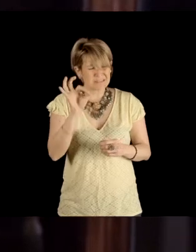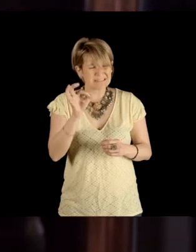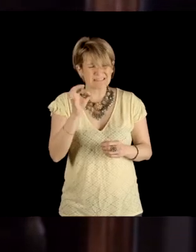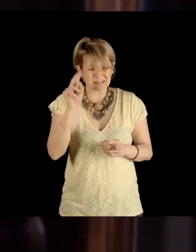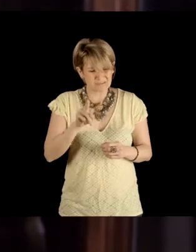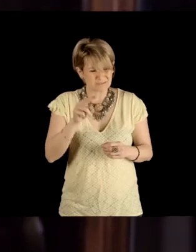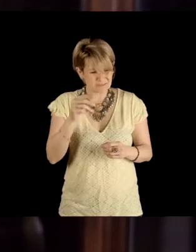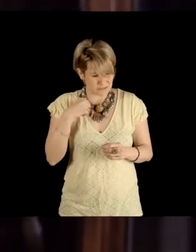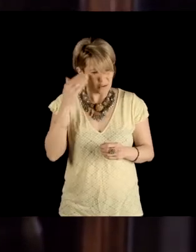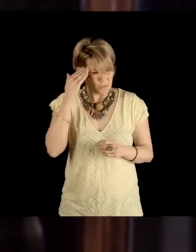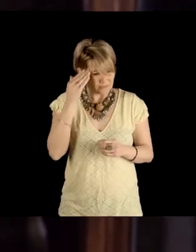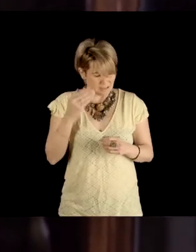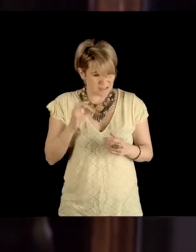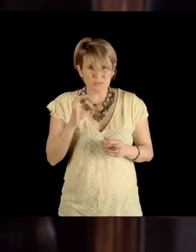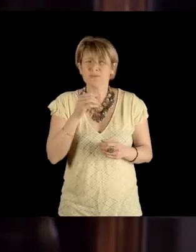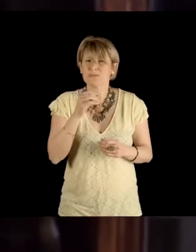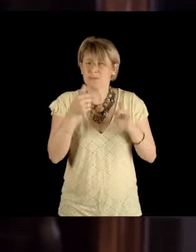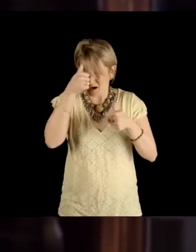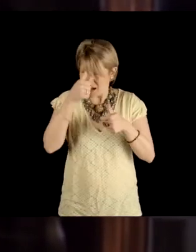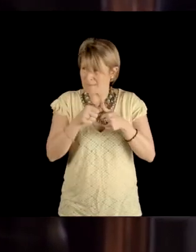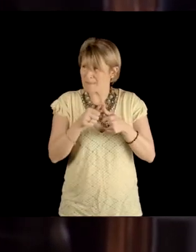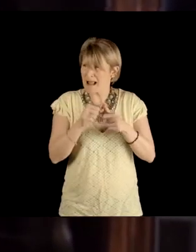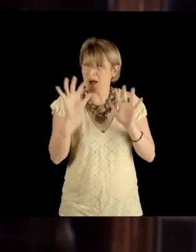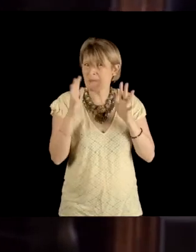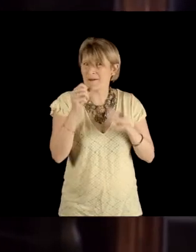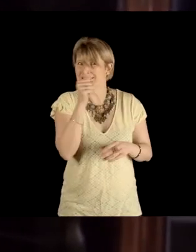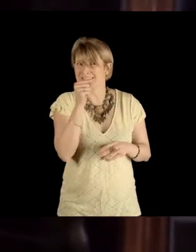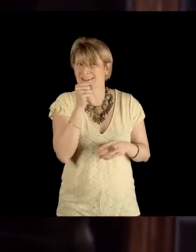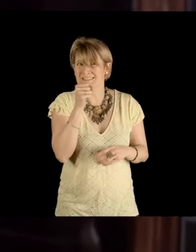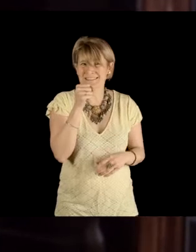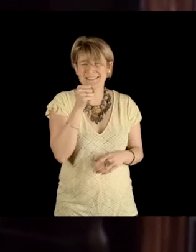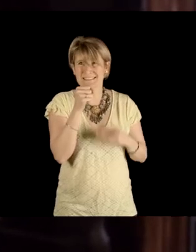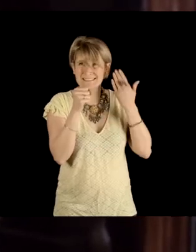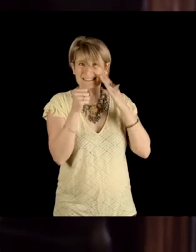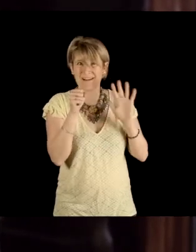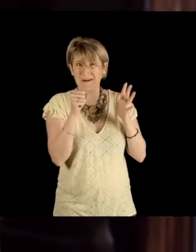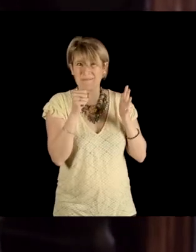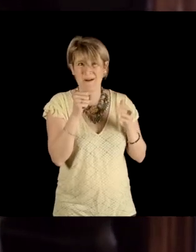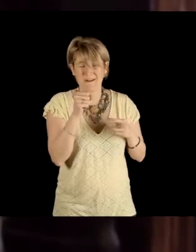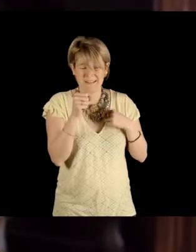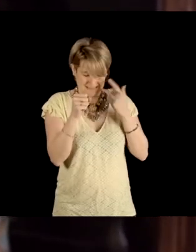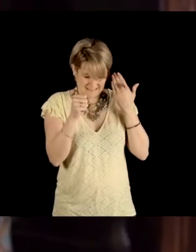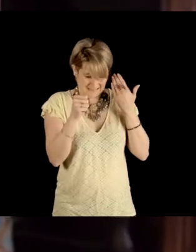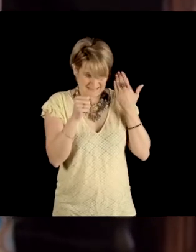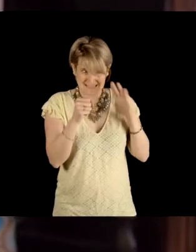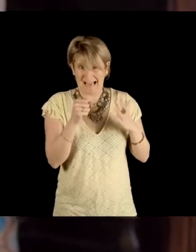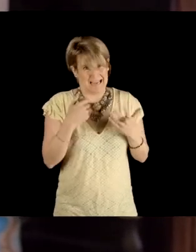Our activities, our daily activities rather, create a lot of complexities and